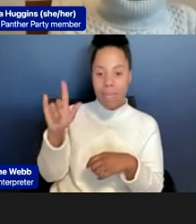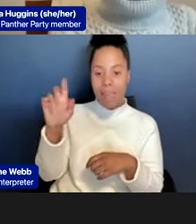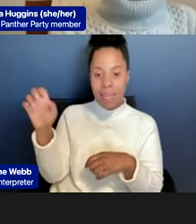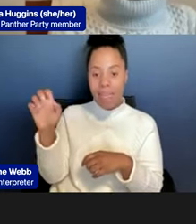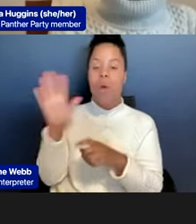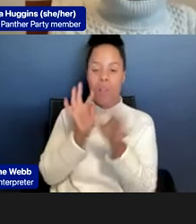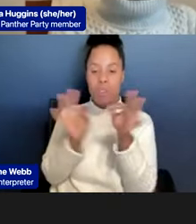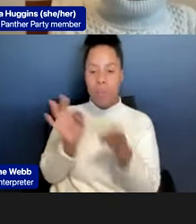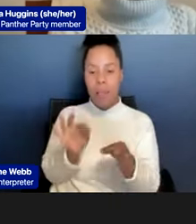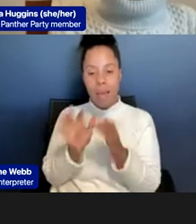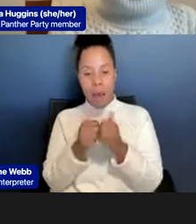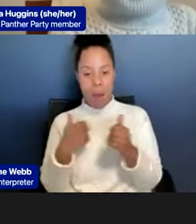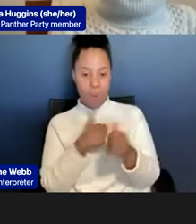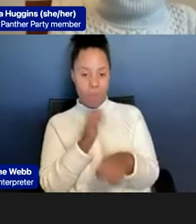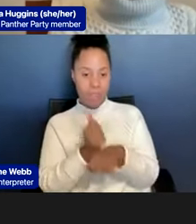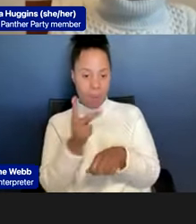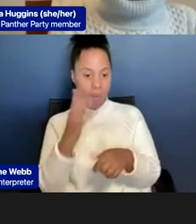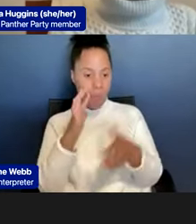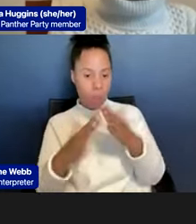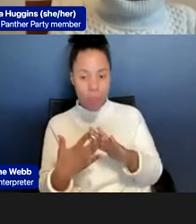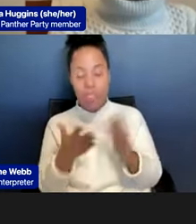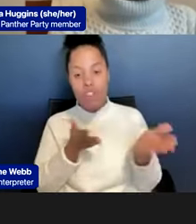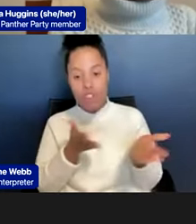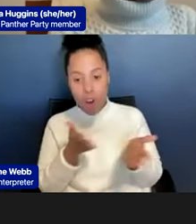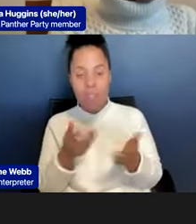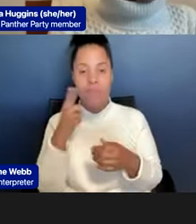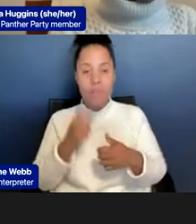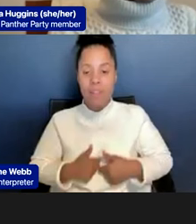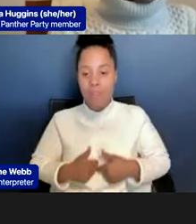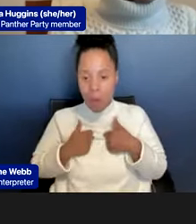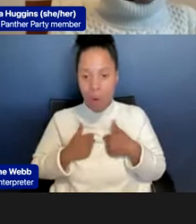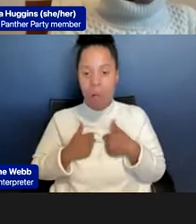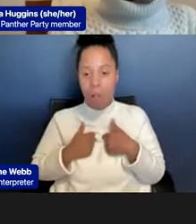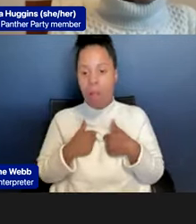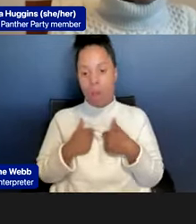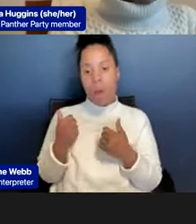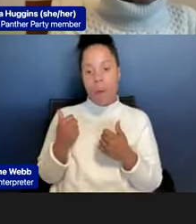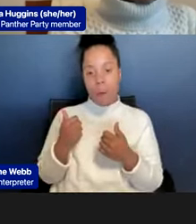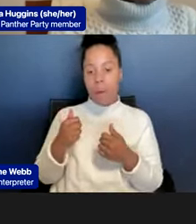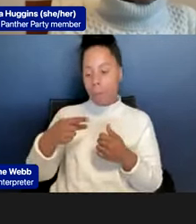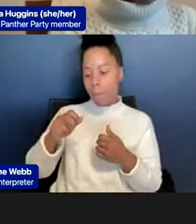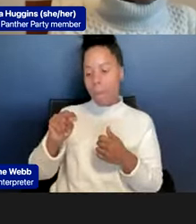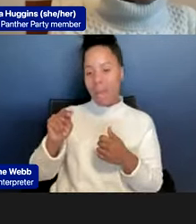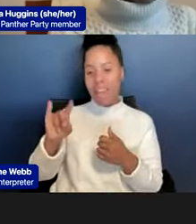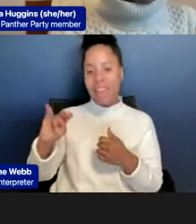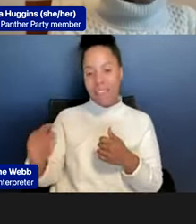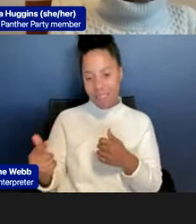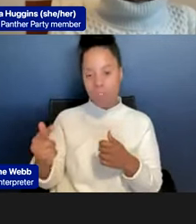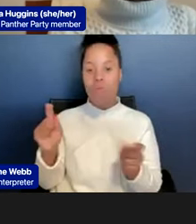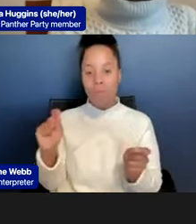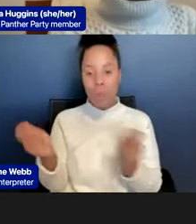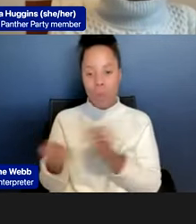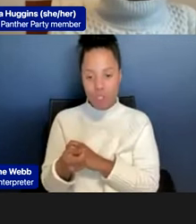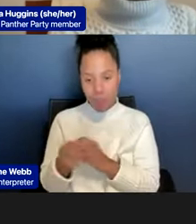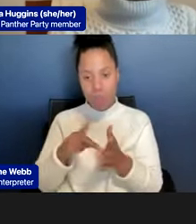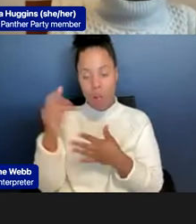community service project or survival pending revolution project. Now you can go ahead and